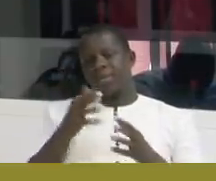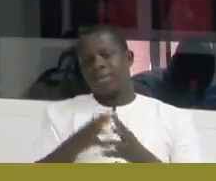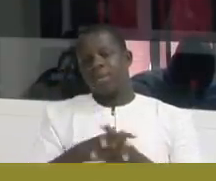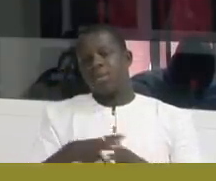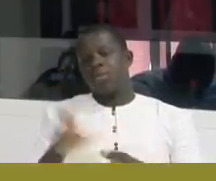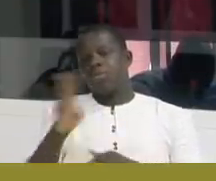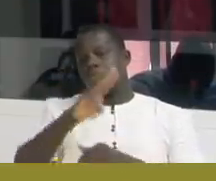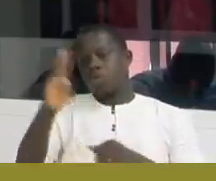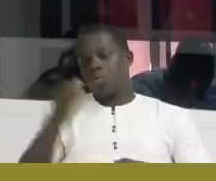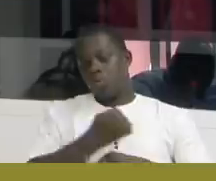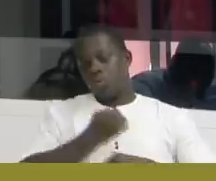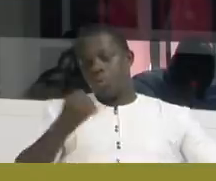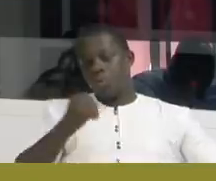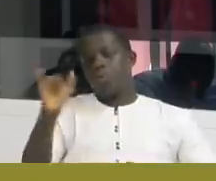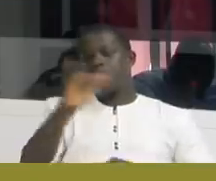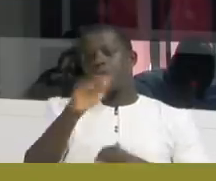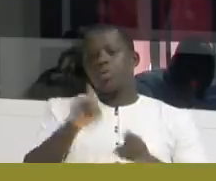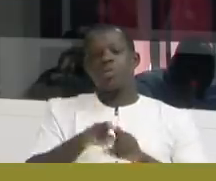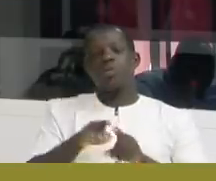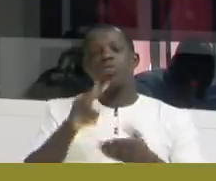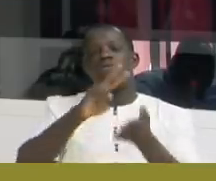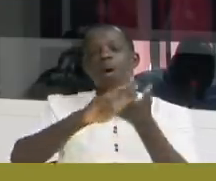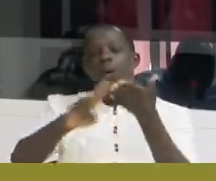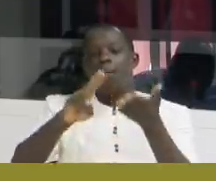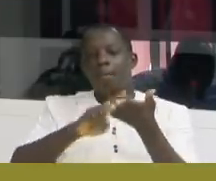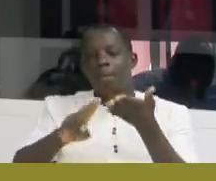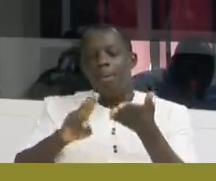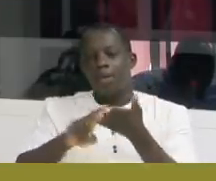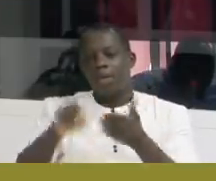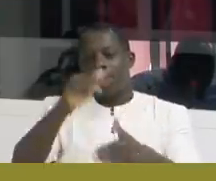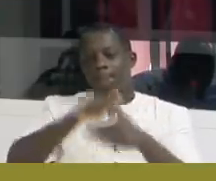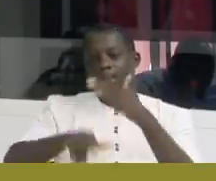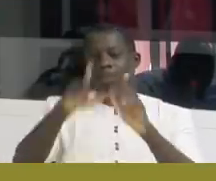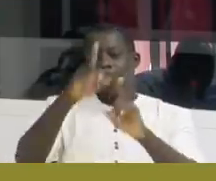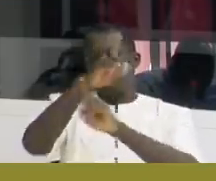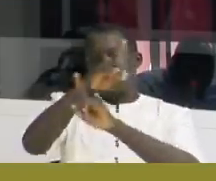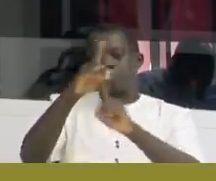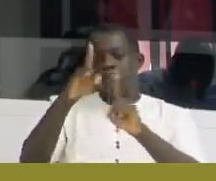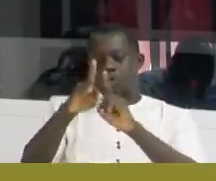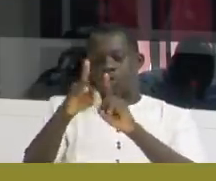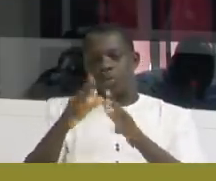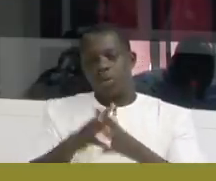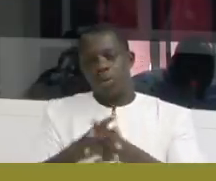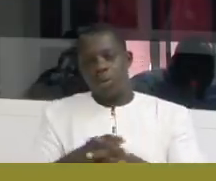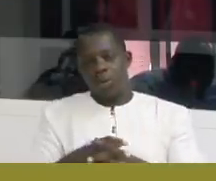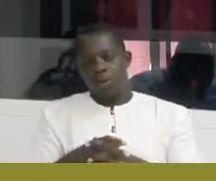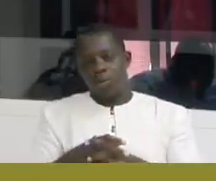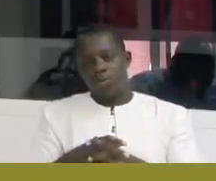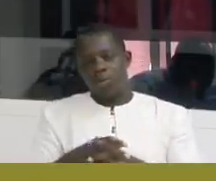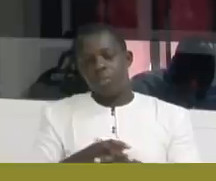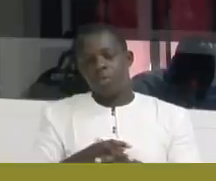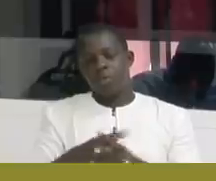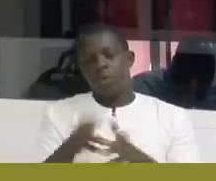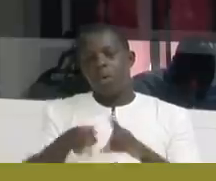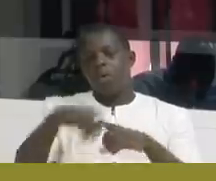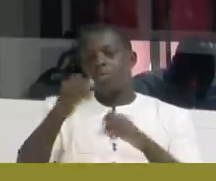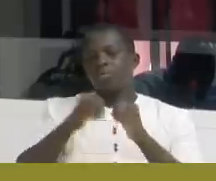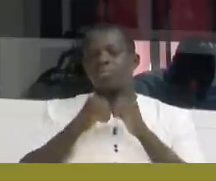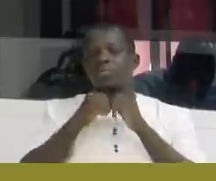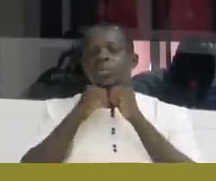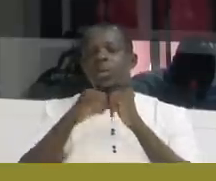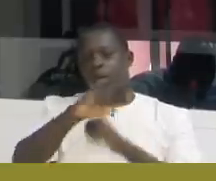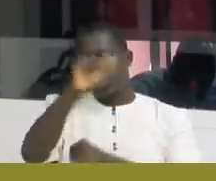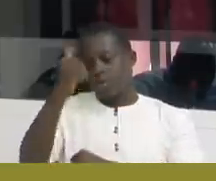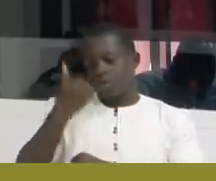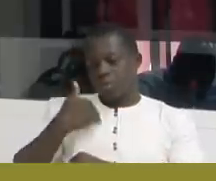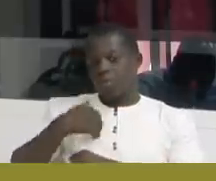not weapons that are ordinarily in the possession of Sana and his people. They maintained